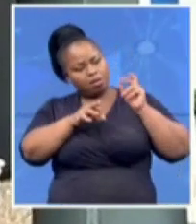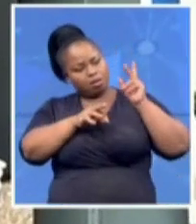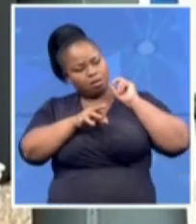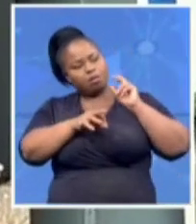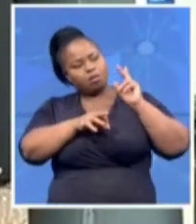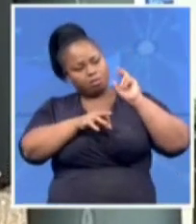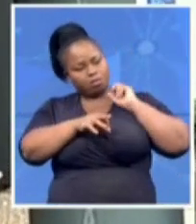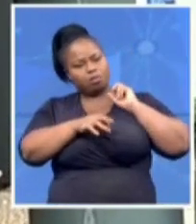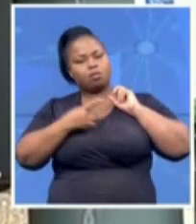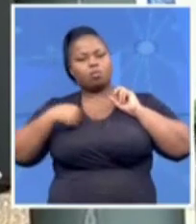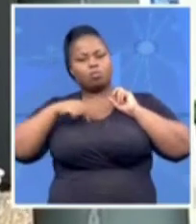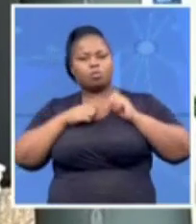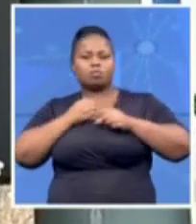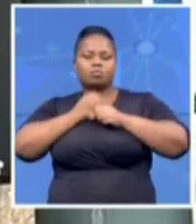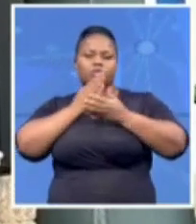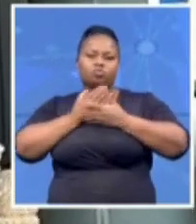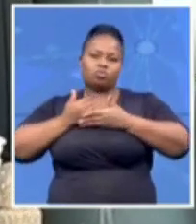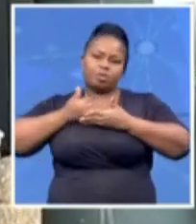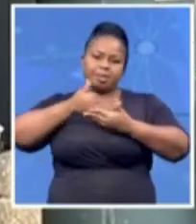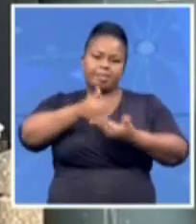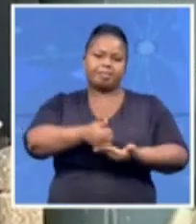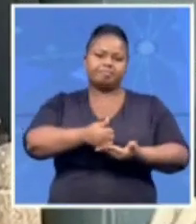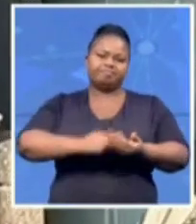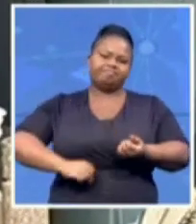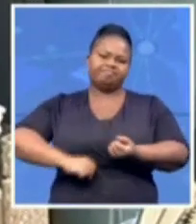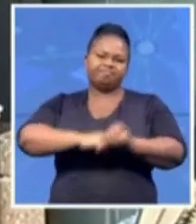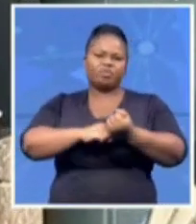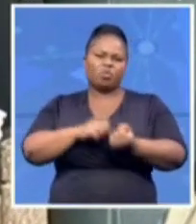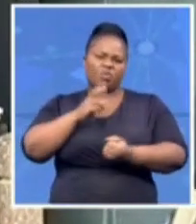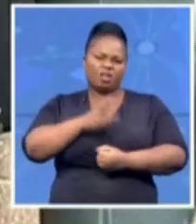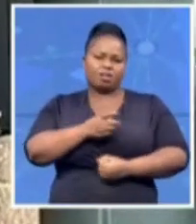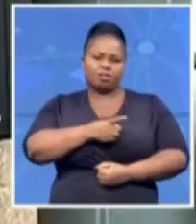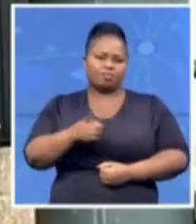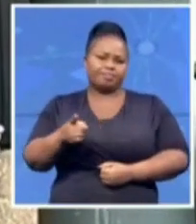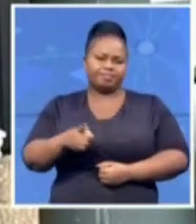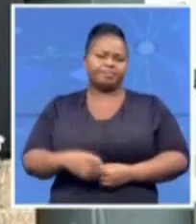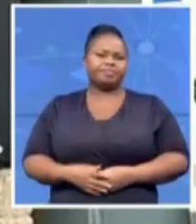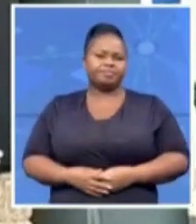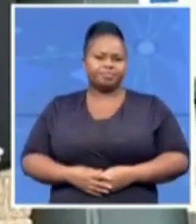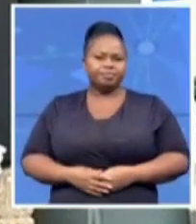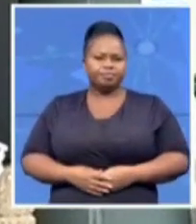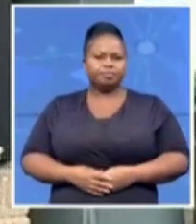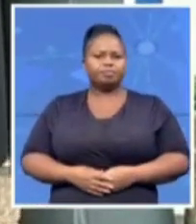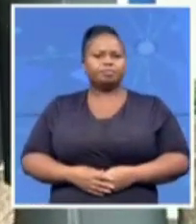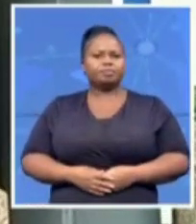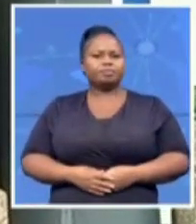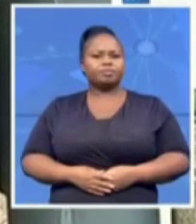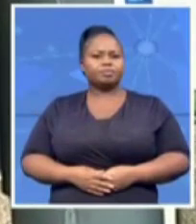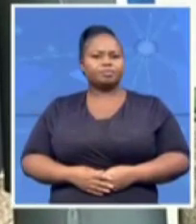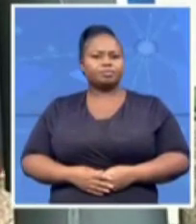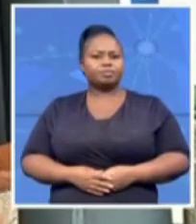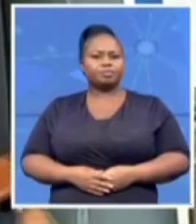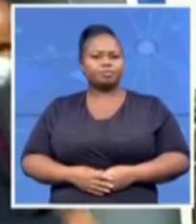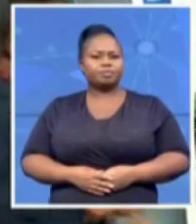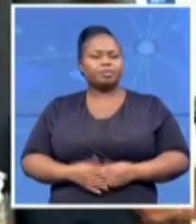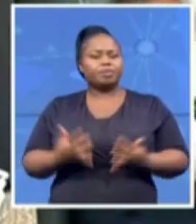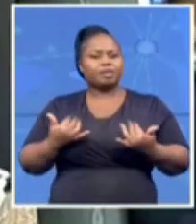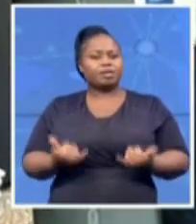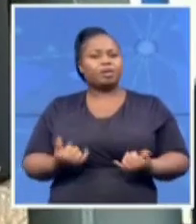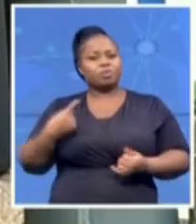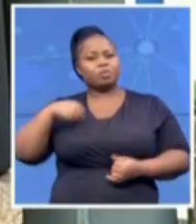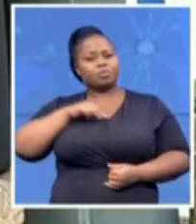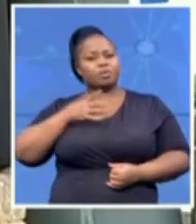with them in terms of making sure we give the delivery that they need at this time. Want to appreciate also the human